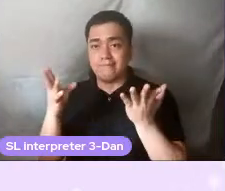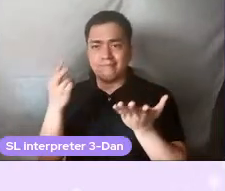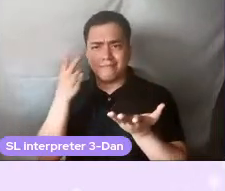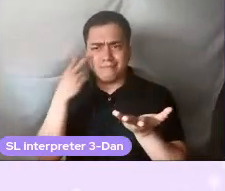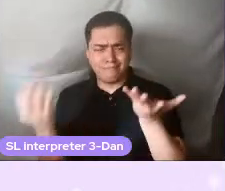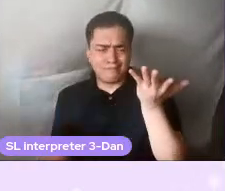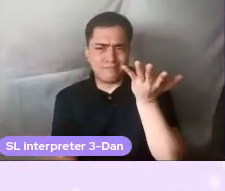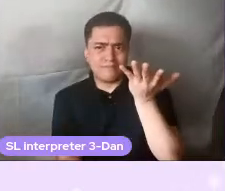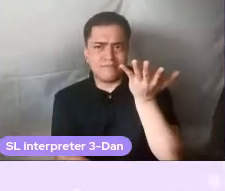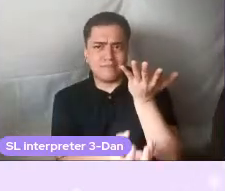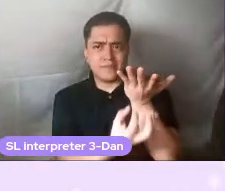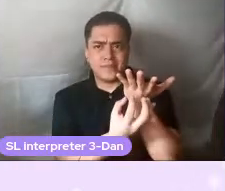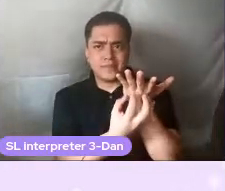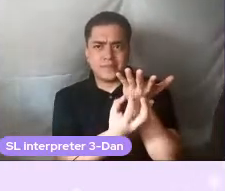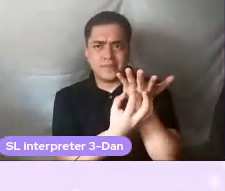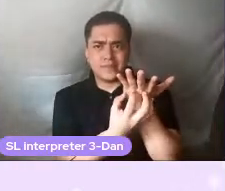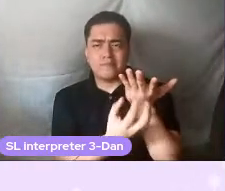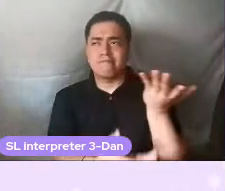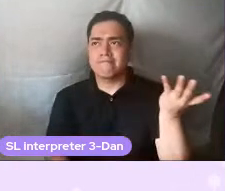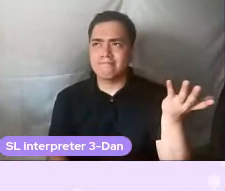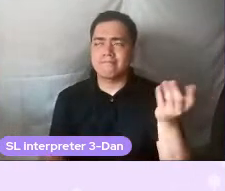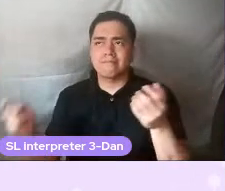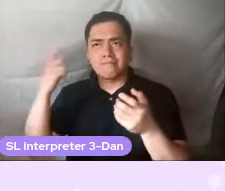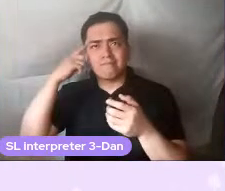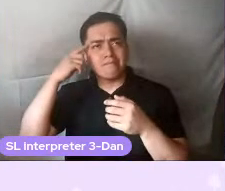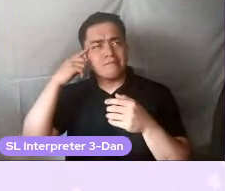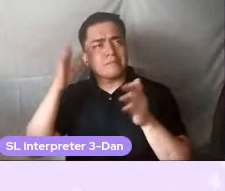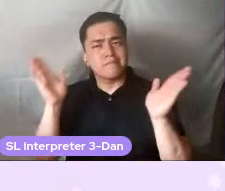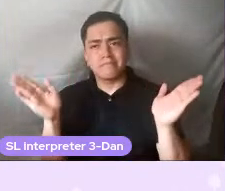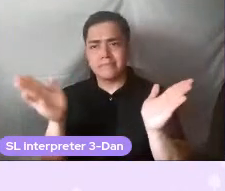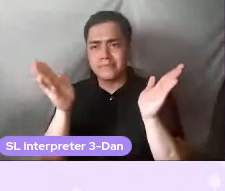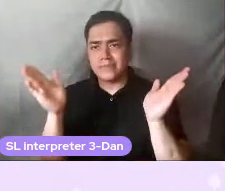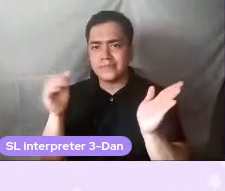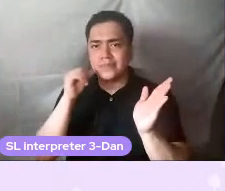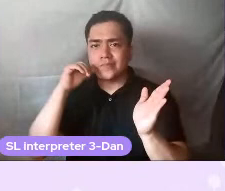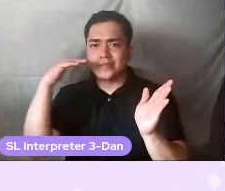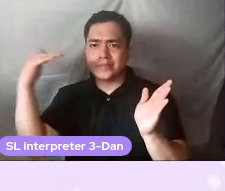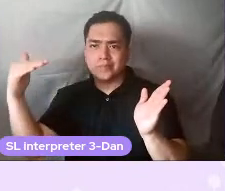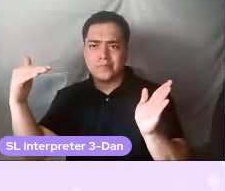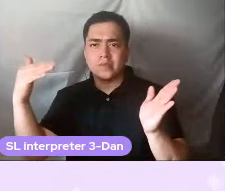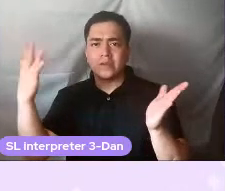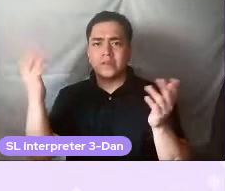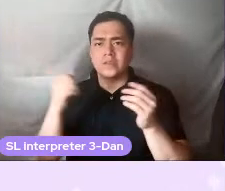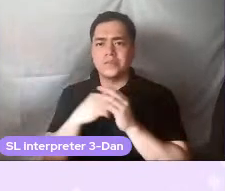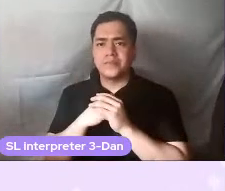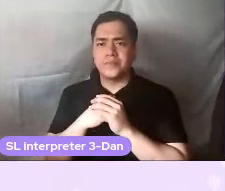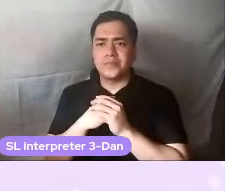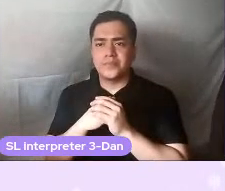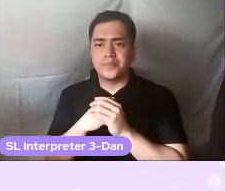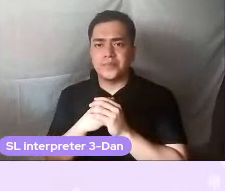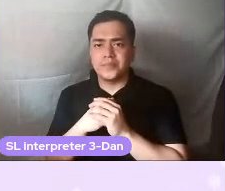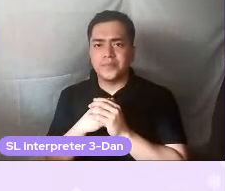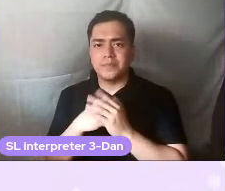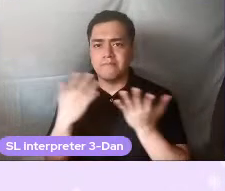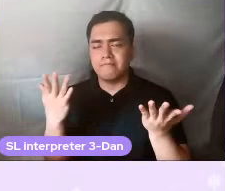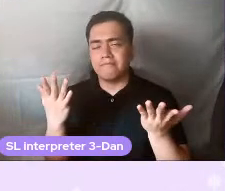know, encouraging women to think about something else, right? Like, and, you know, so, you know, this whole hack